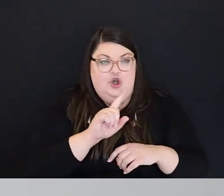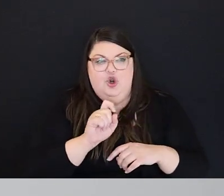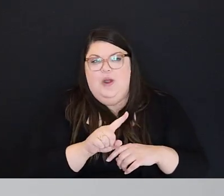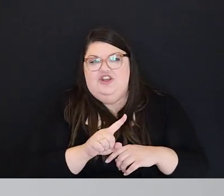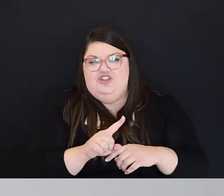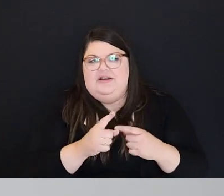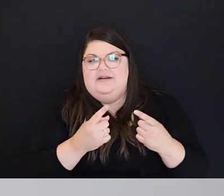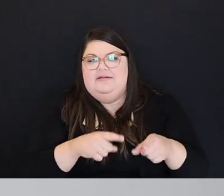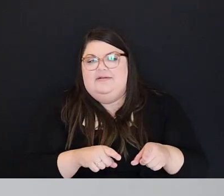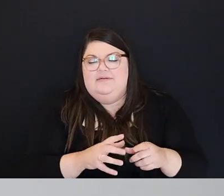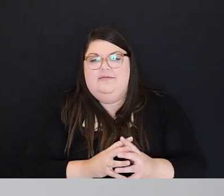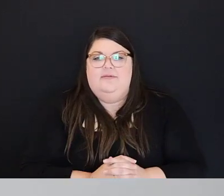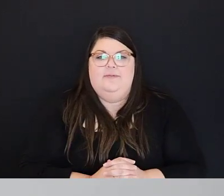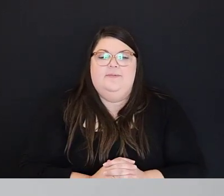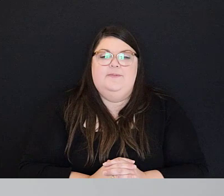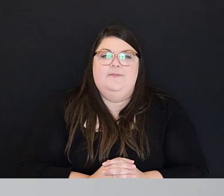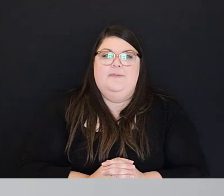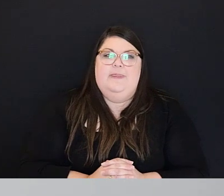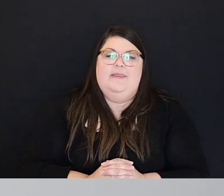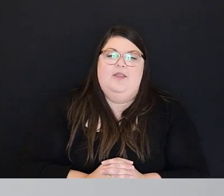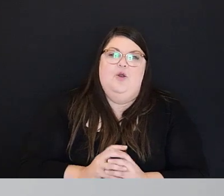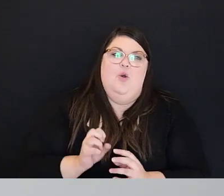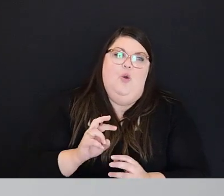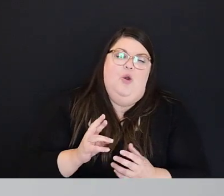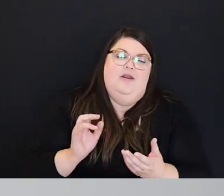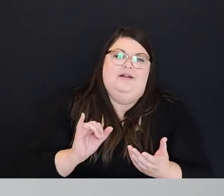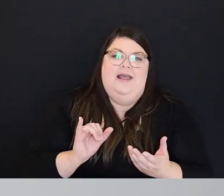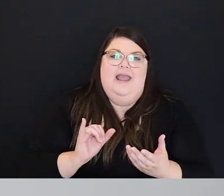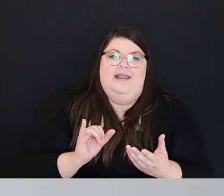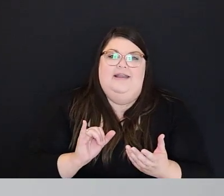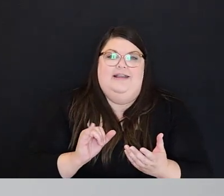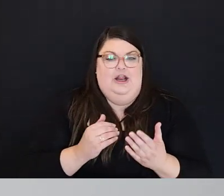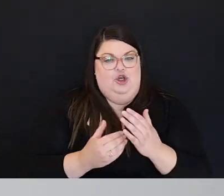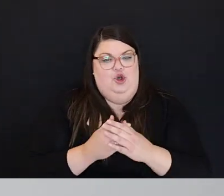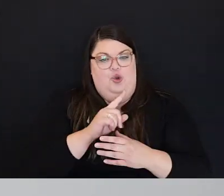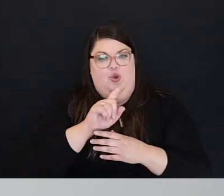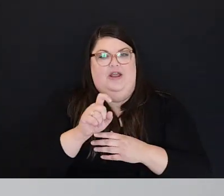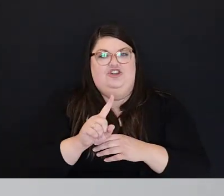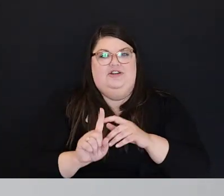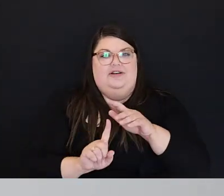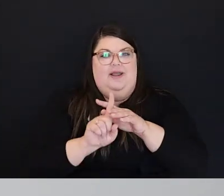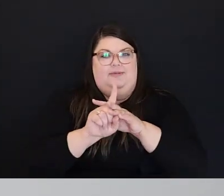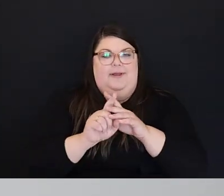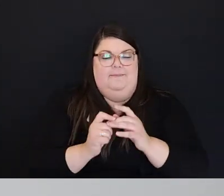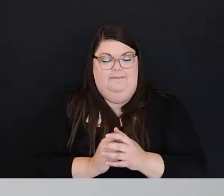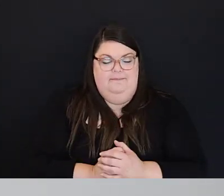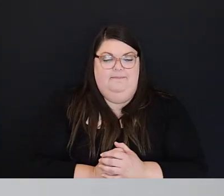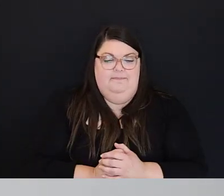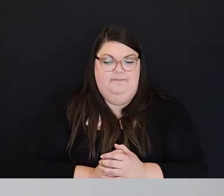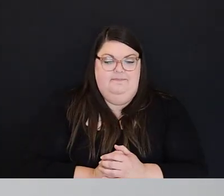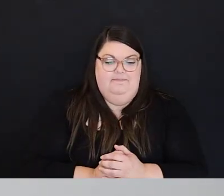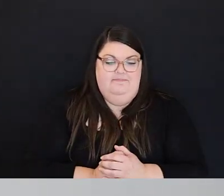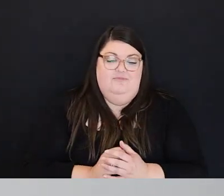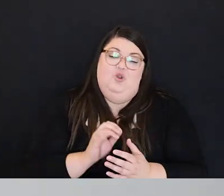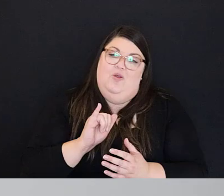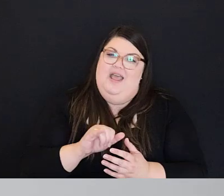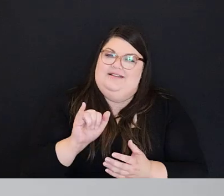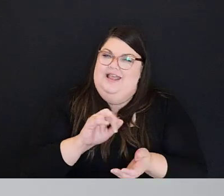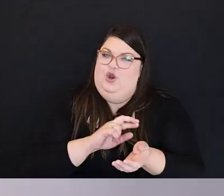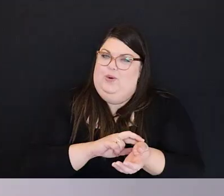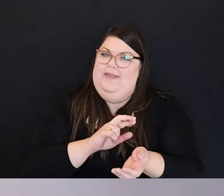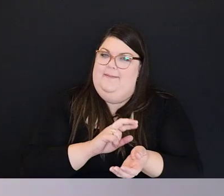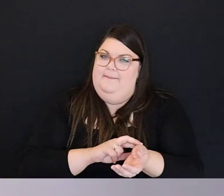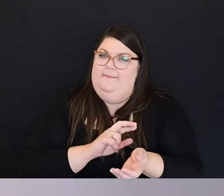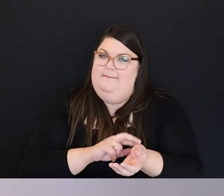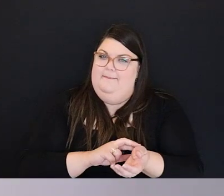been asked, or like, you know, a new question is posed. So that's like a rhythm as